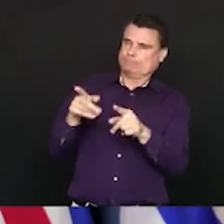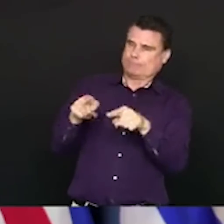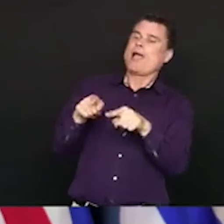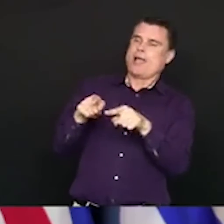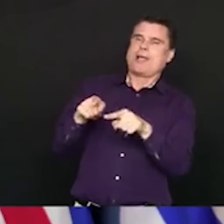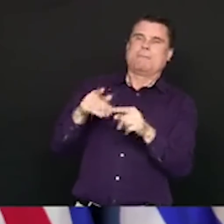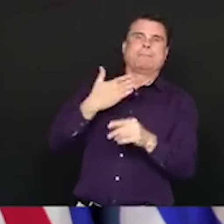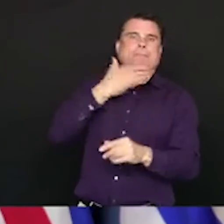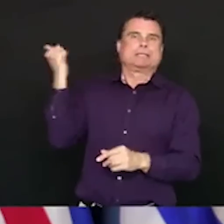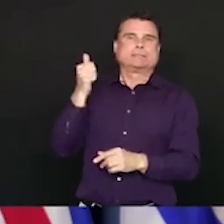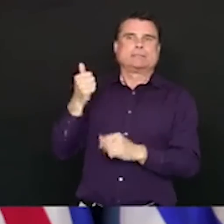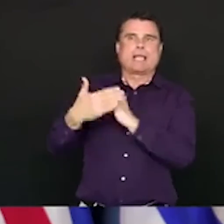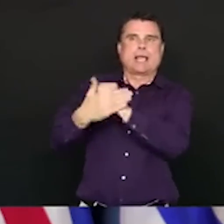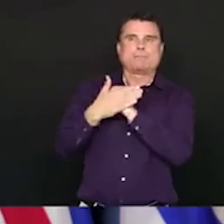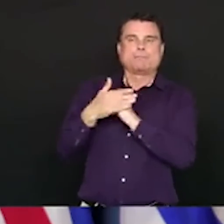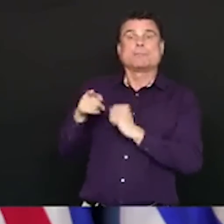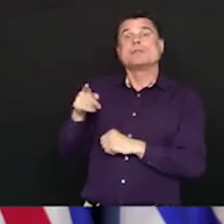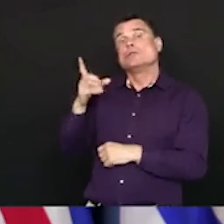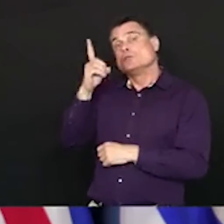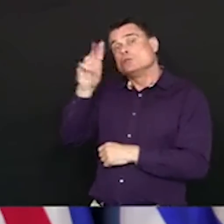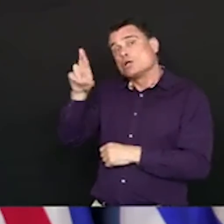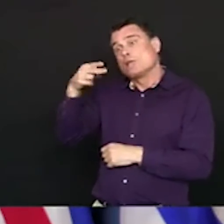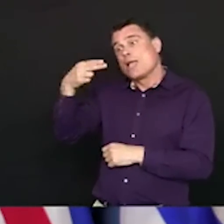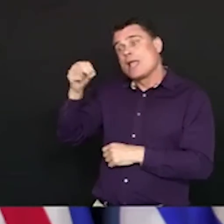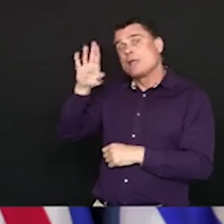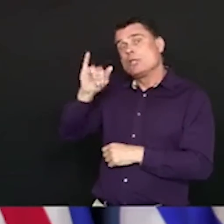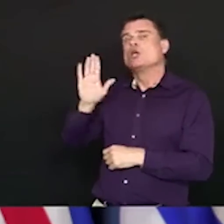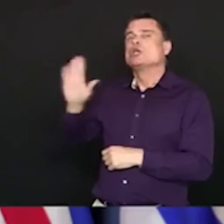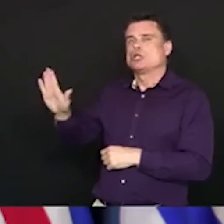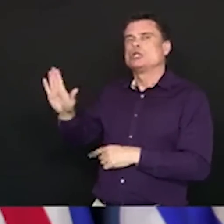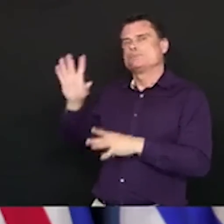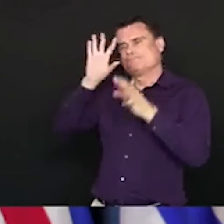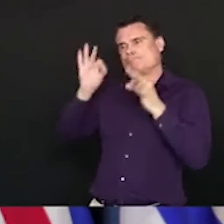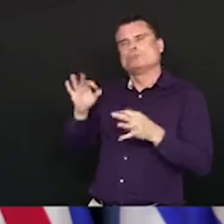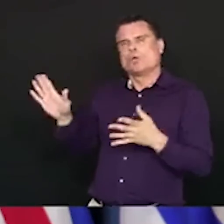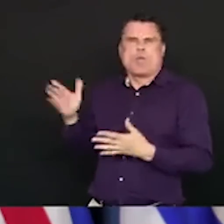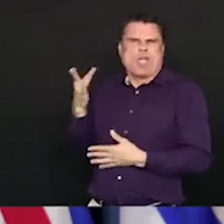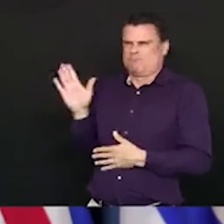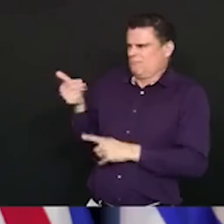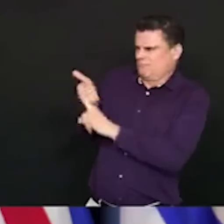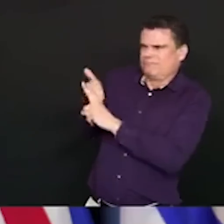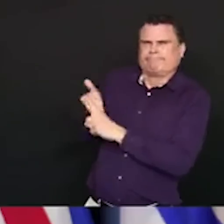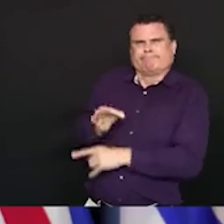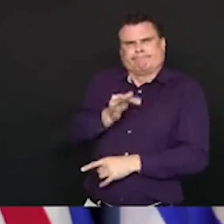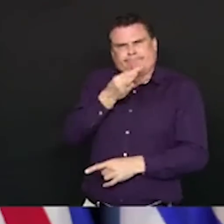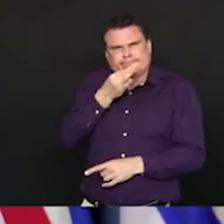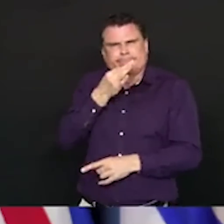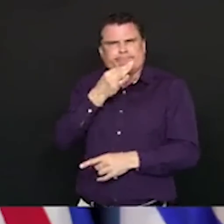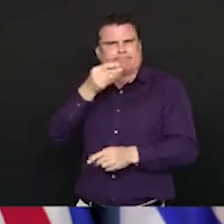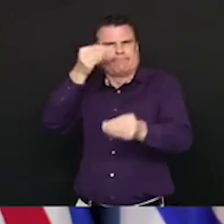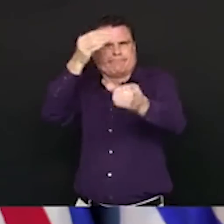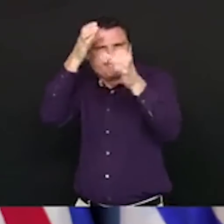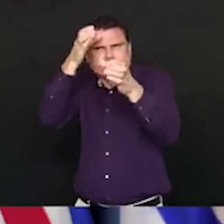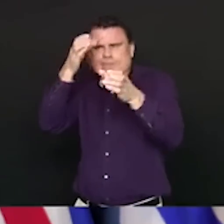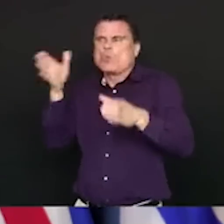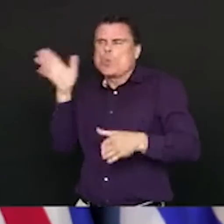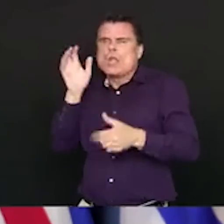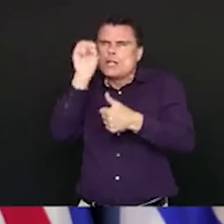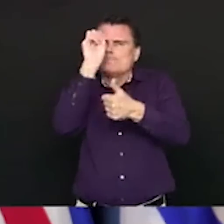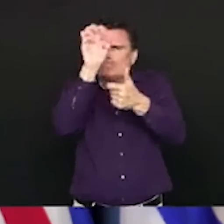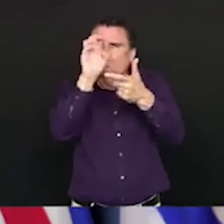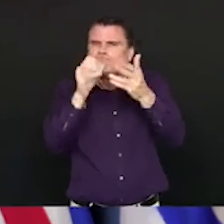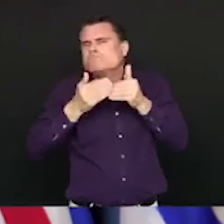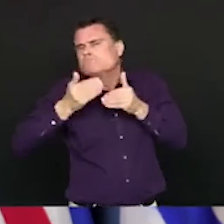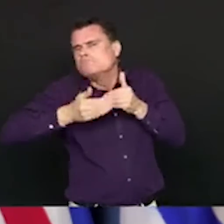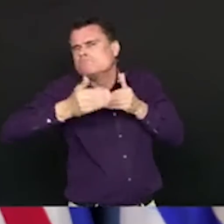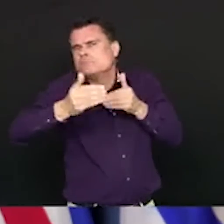up in various places. And it will be a phased-in process. I think Vaughn has referenced that in the past. It's not going to be snap